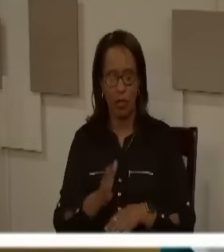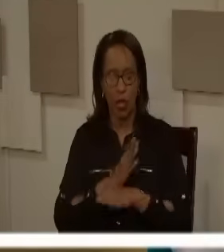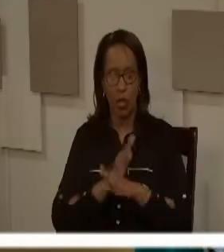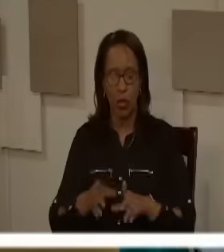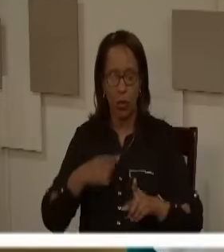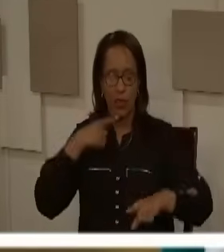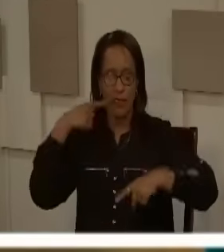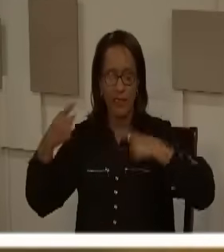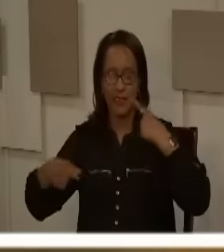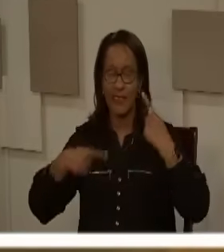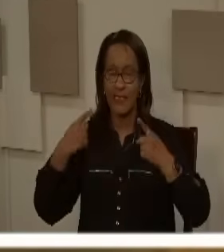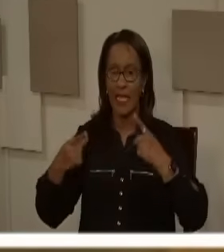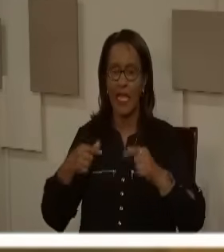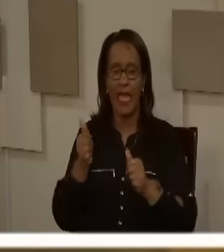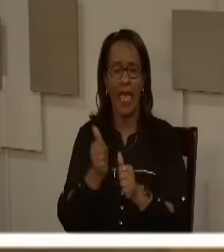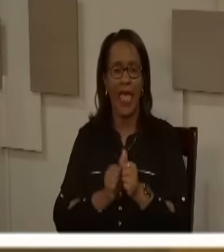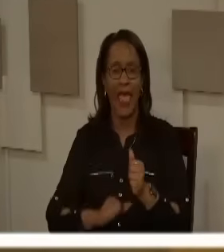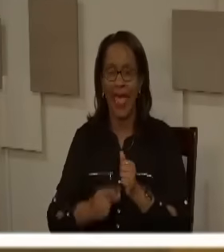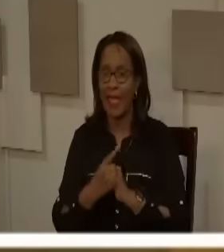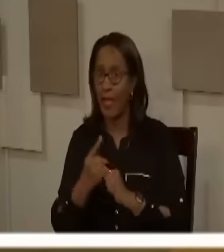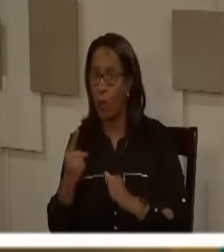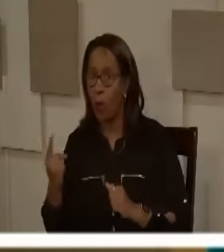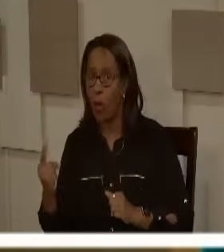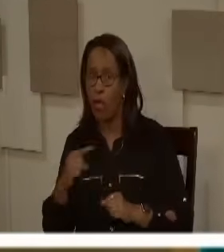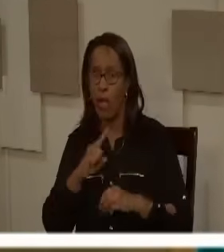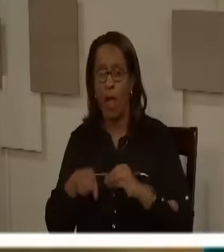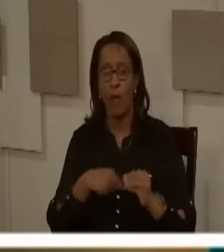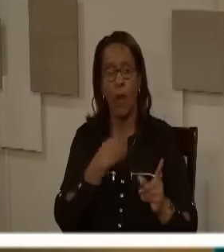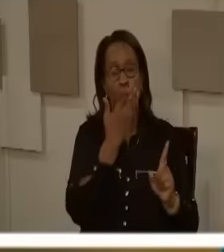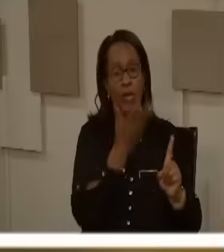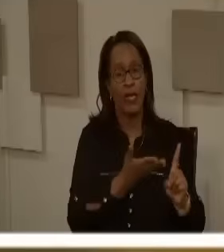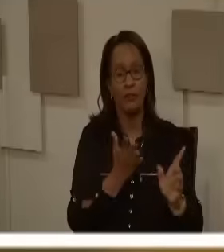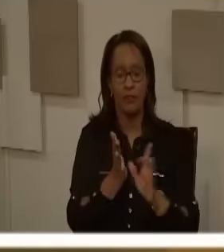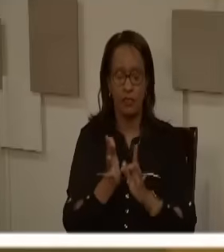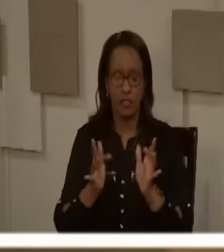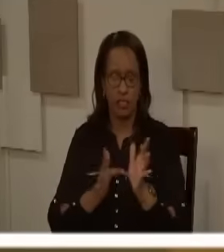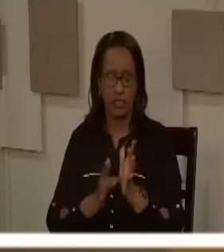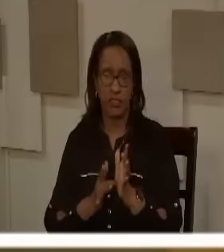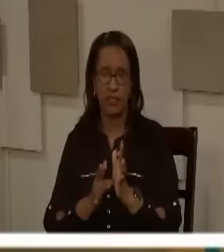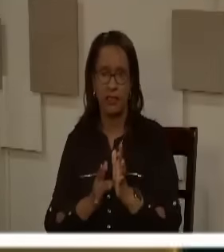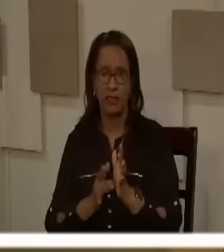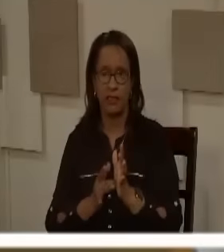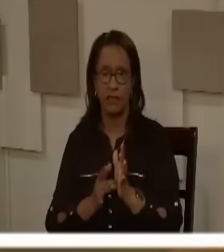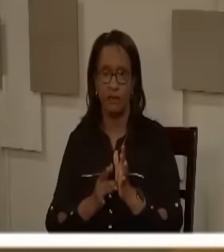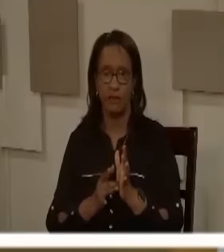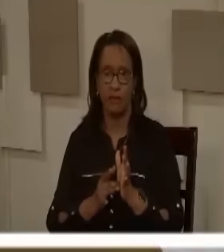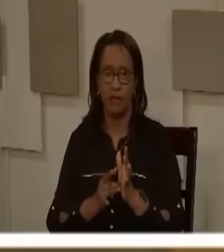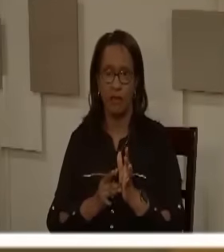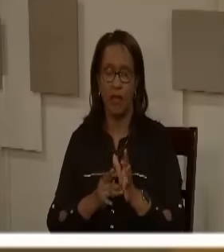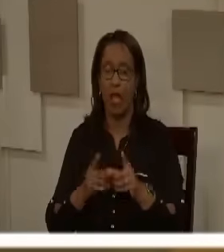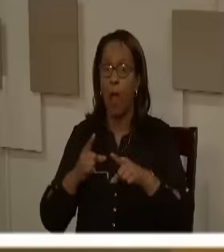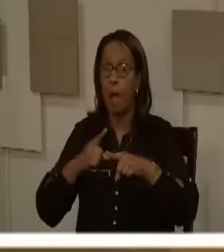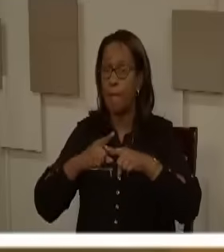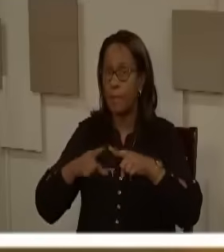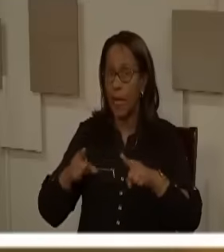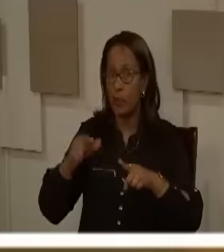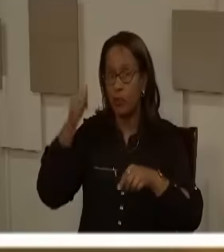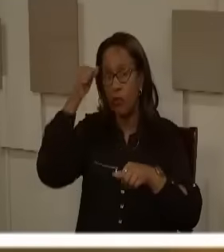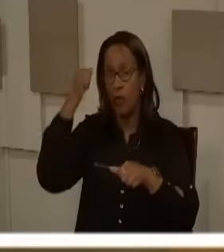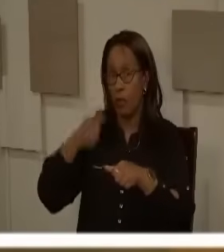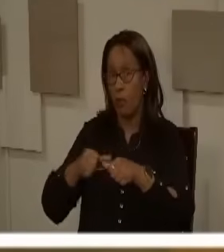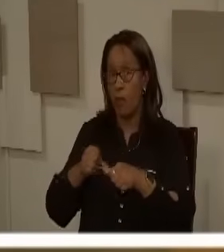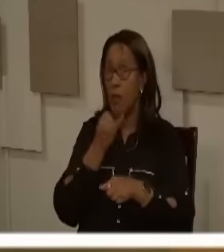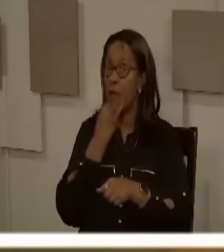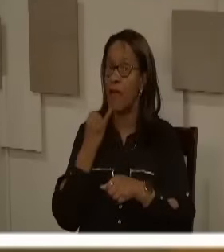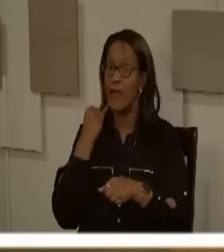Jesus were expecting the Messiah. They thought John the Baptist was the Messiah. John pointed to Jesus. John asked, are you the one who